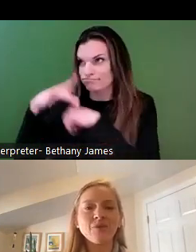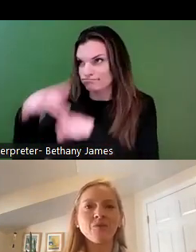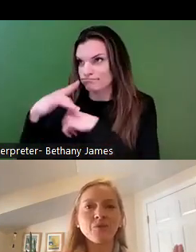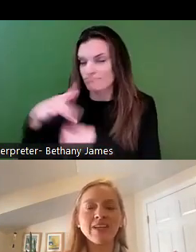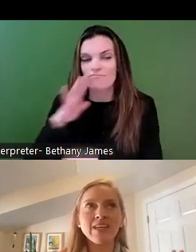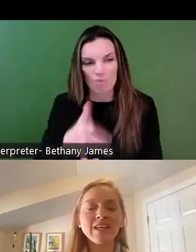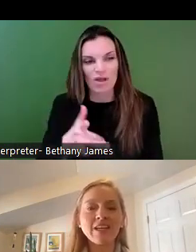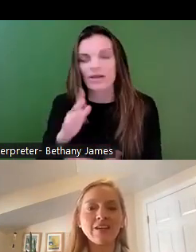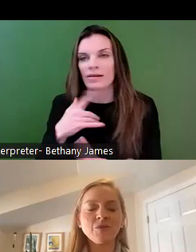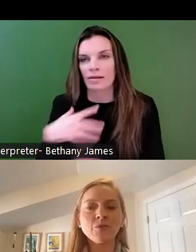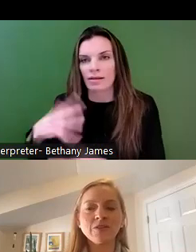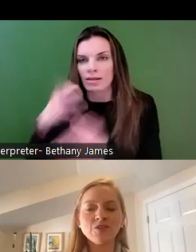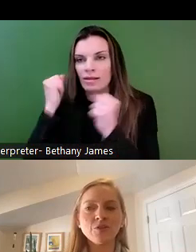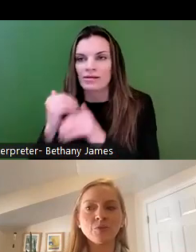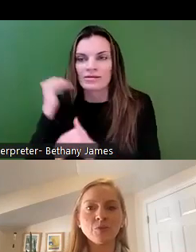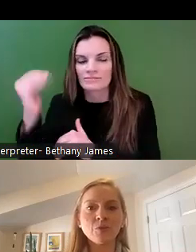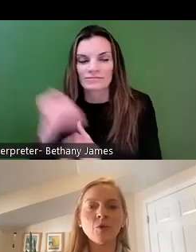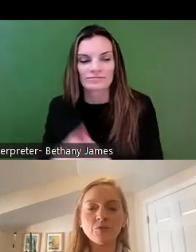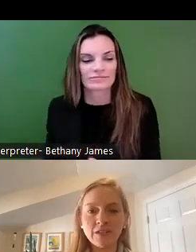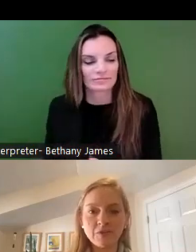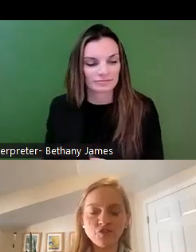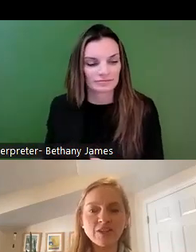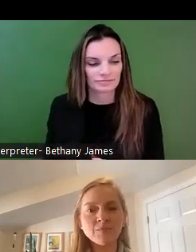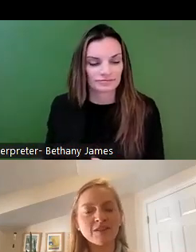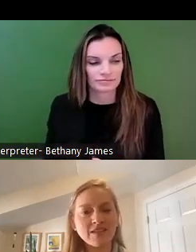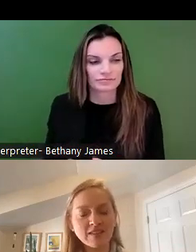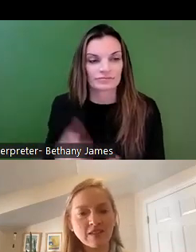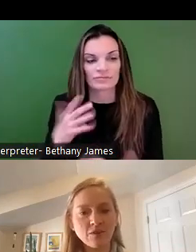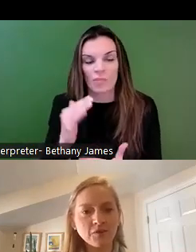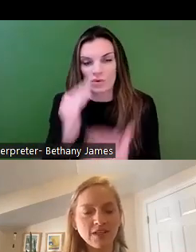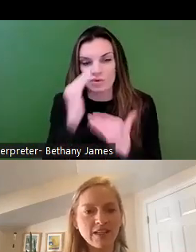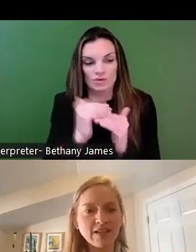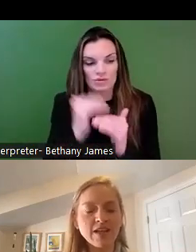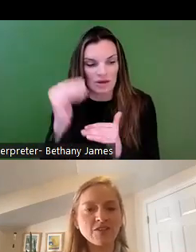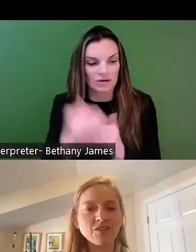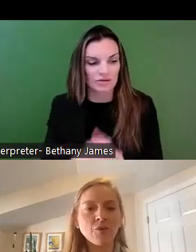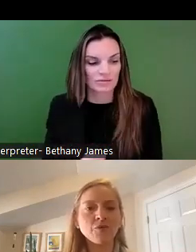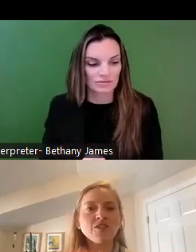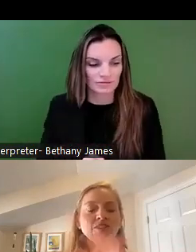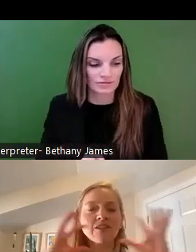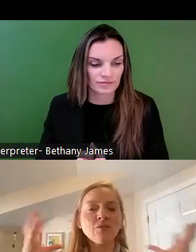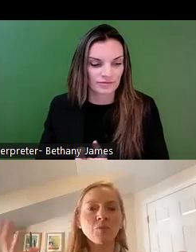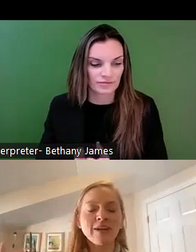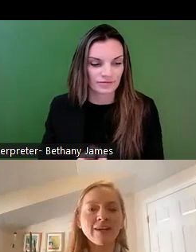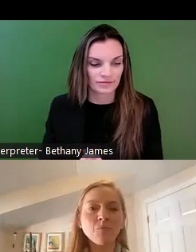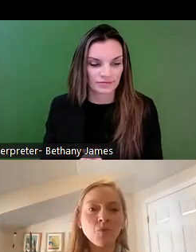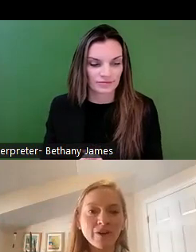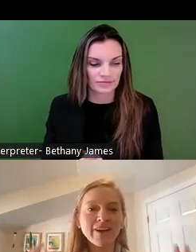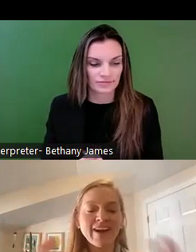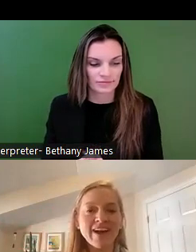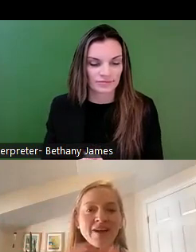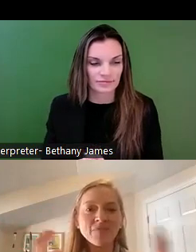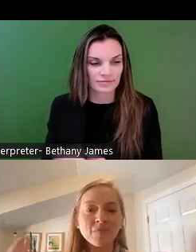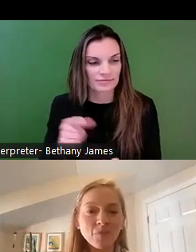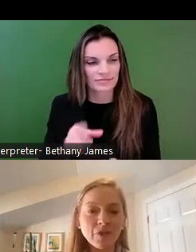again, if we don't want to overly restrict, because that's going to lead to overeating. So just incorporate